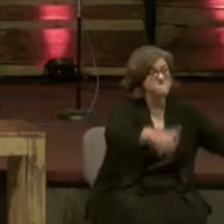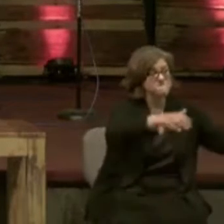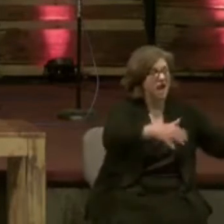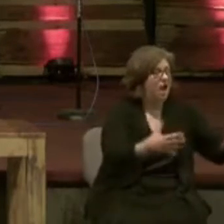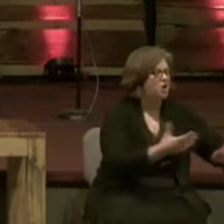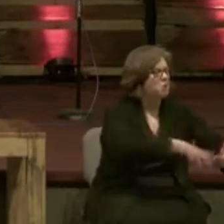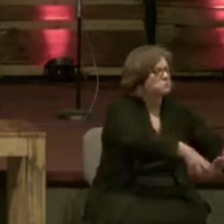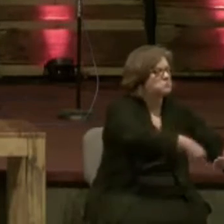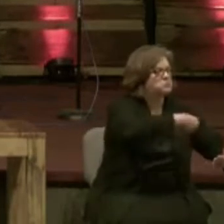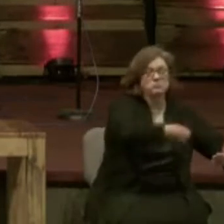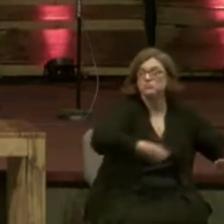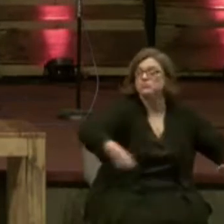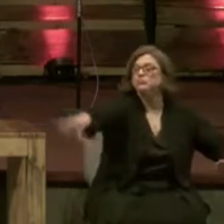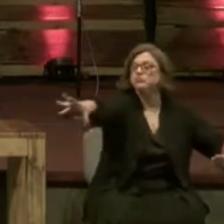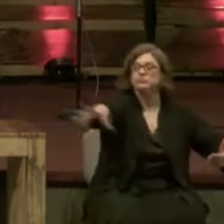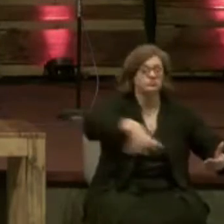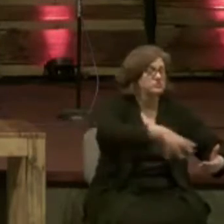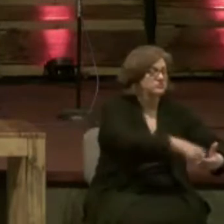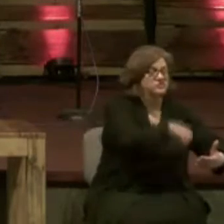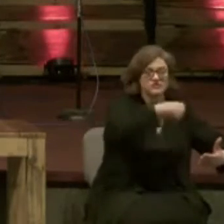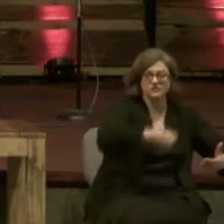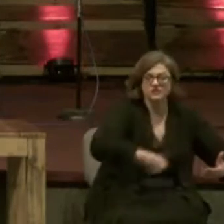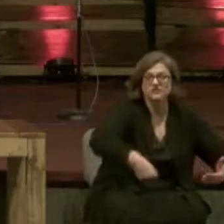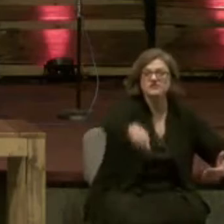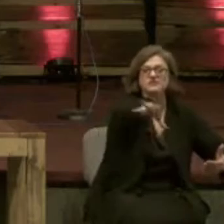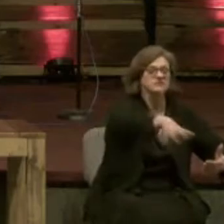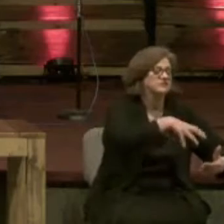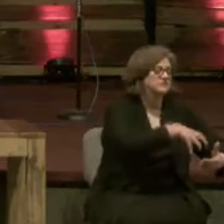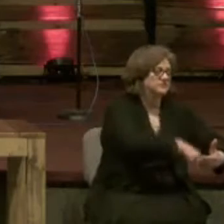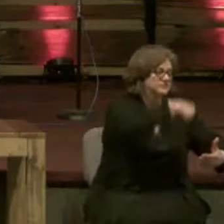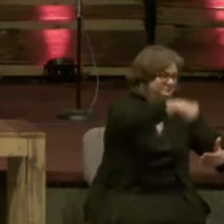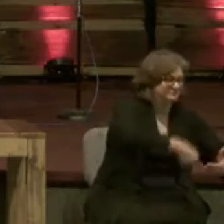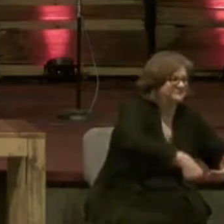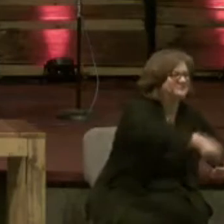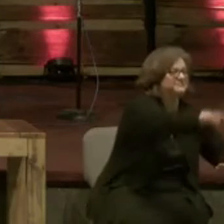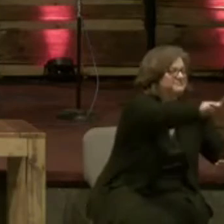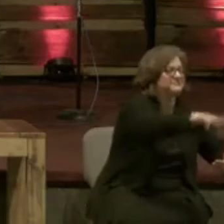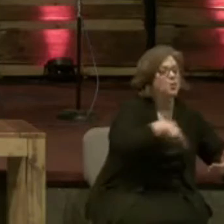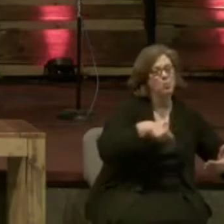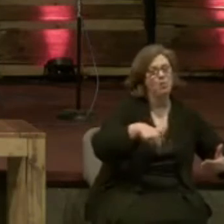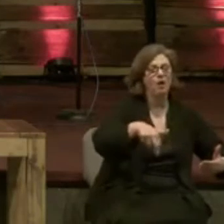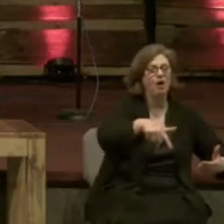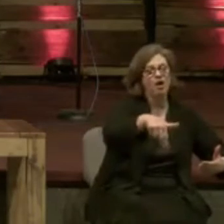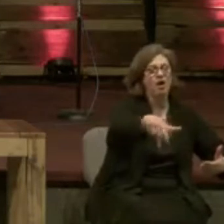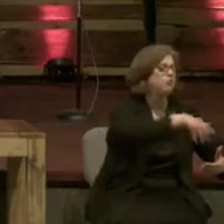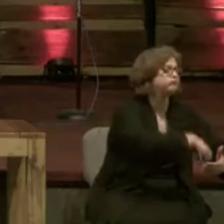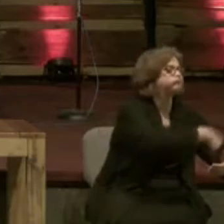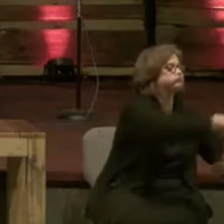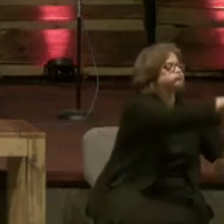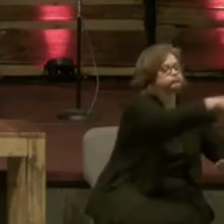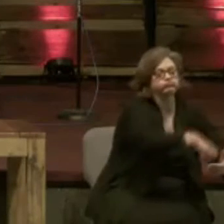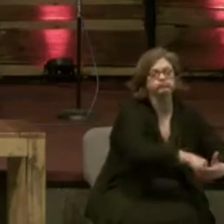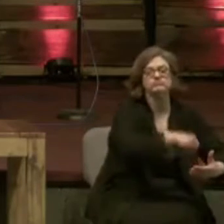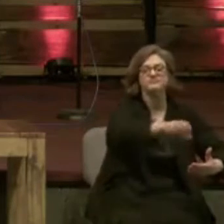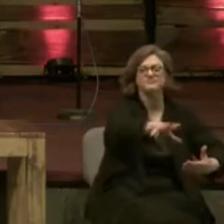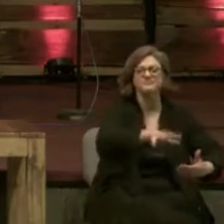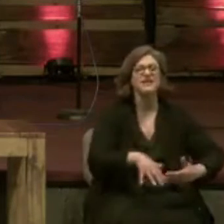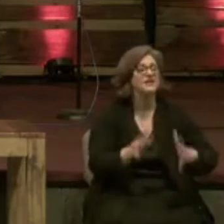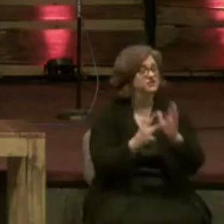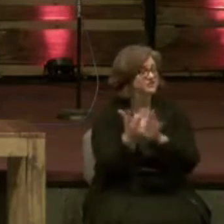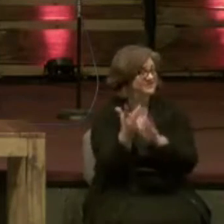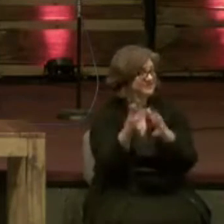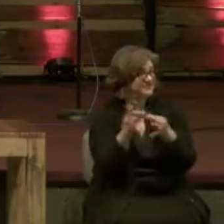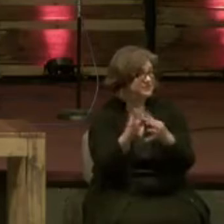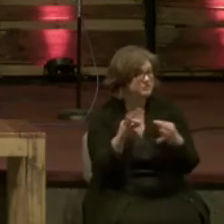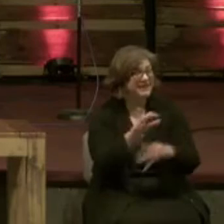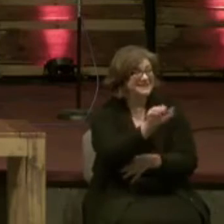just cast it out there, indiscriminately casting the seed as he walked, throwing the seed out there. Jesus said that some of